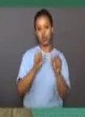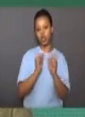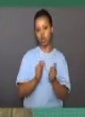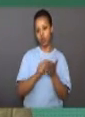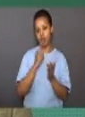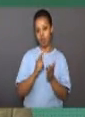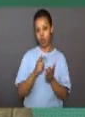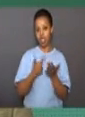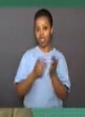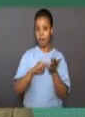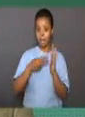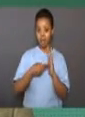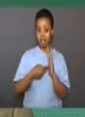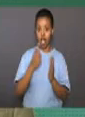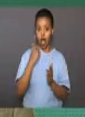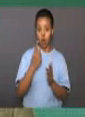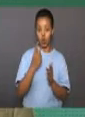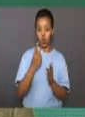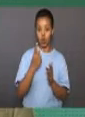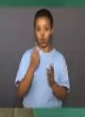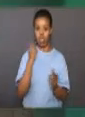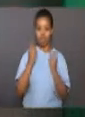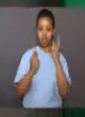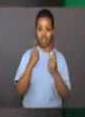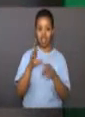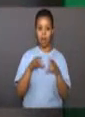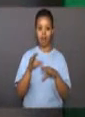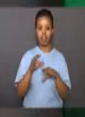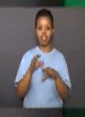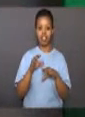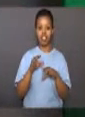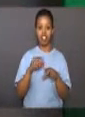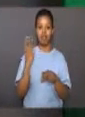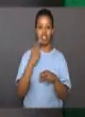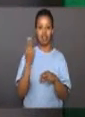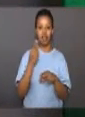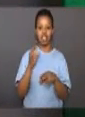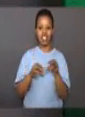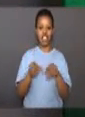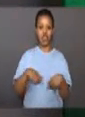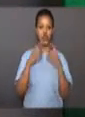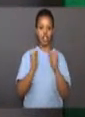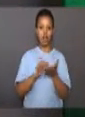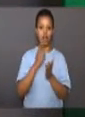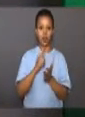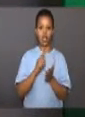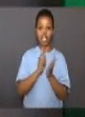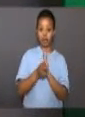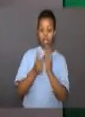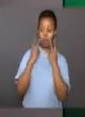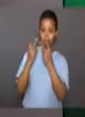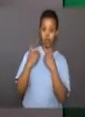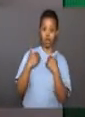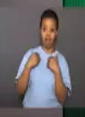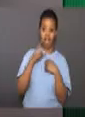until one of the individuals tires. In this video of bowerbirds,